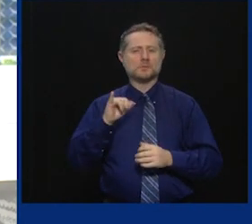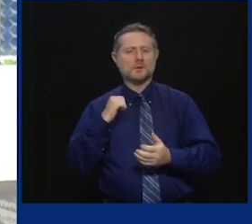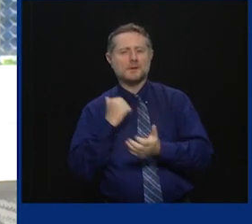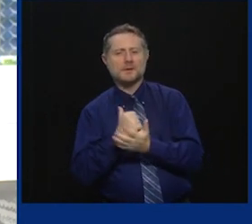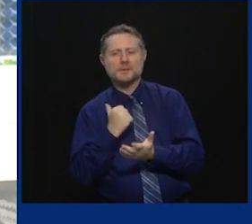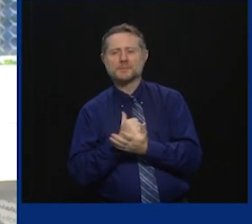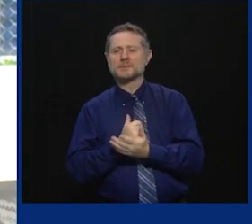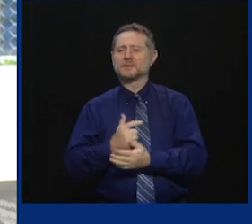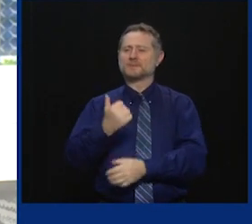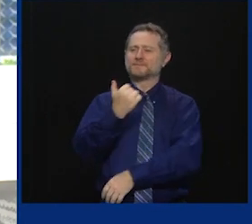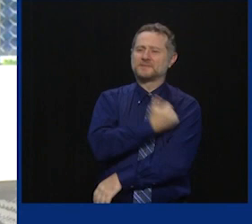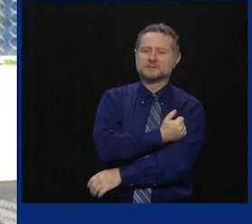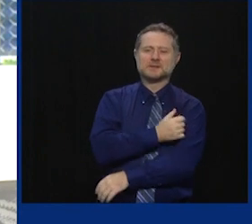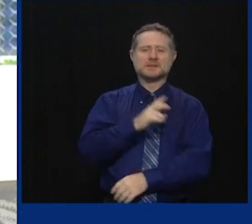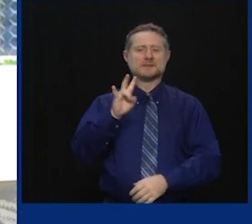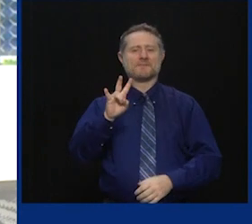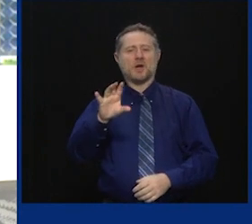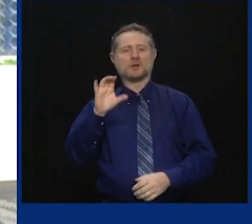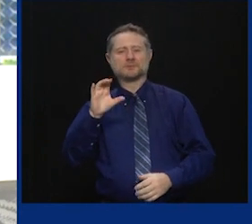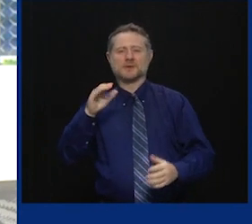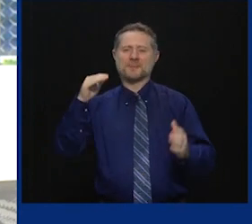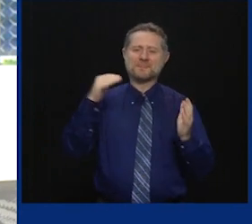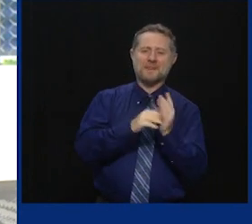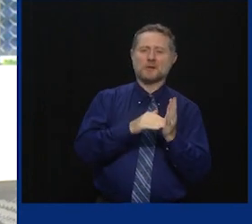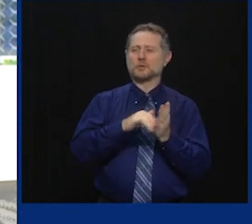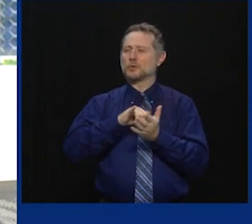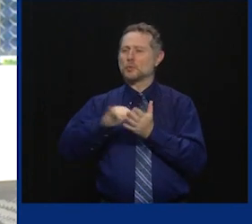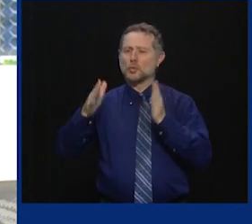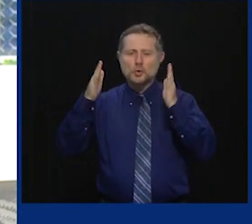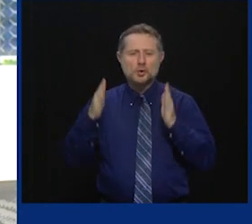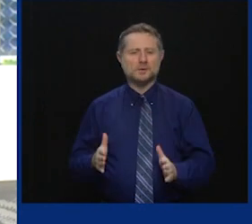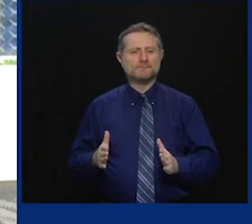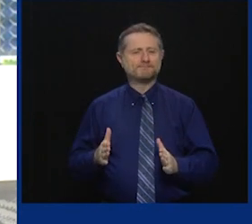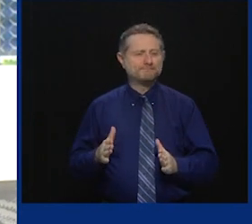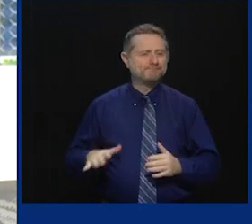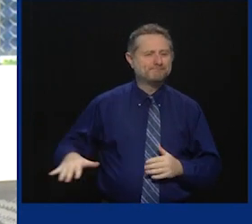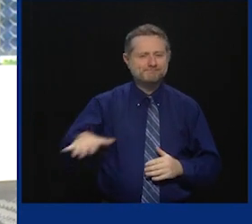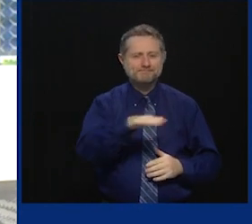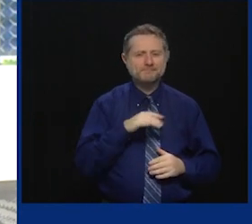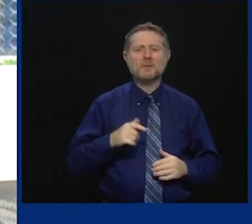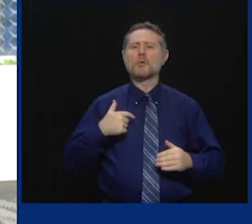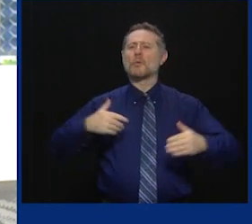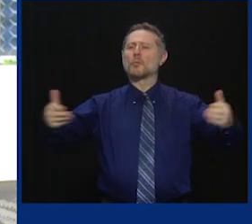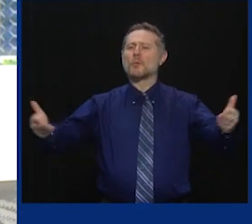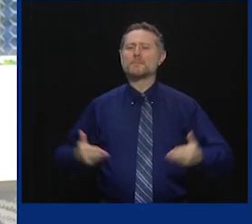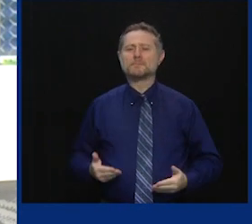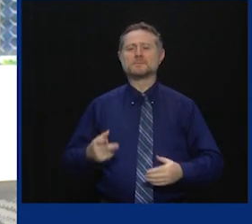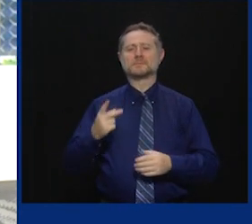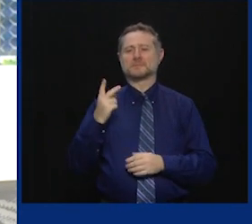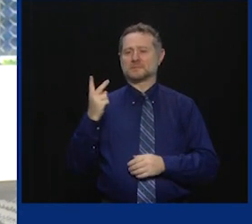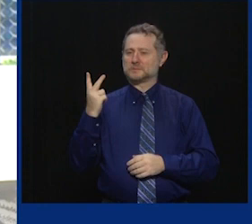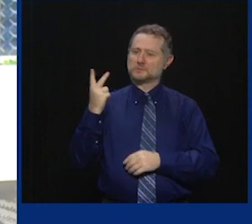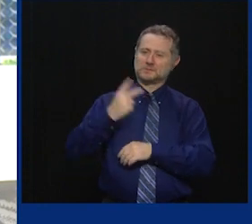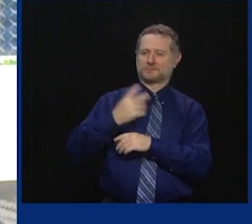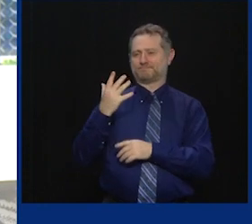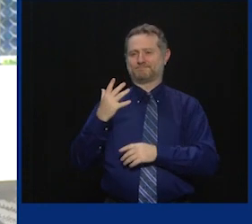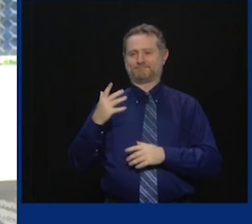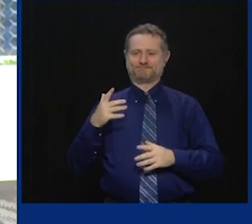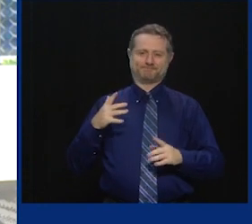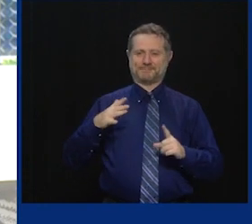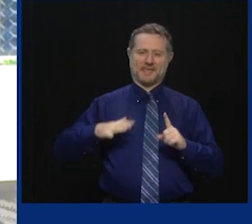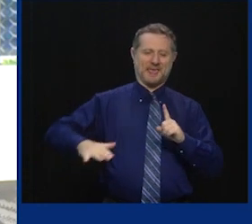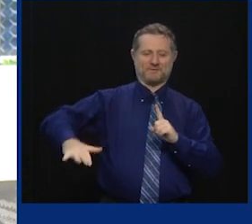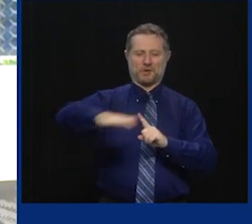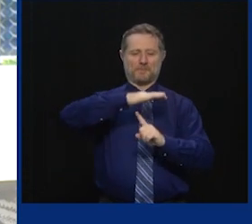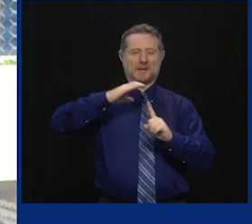nearly 700,000 New Yorkers. So congratulations for your work on that. So welcome to day number 2 of Climate Week. It's